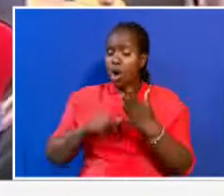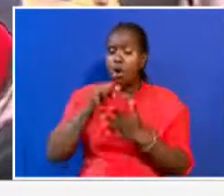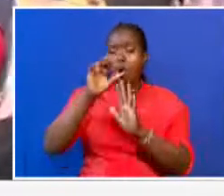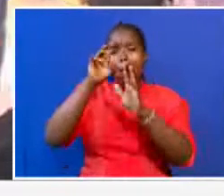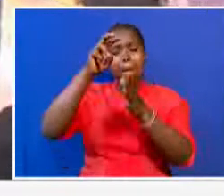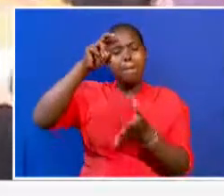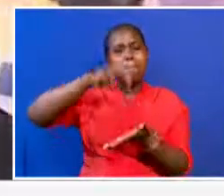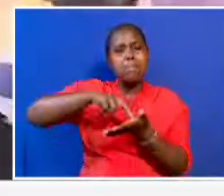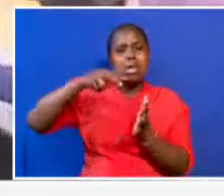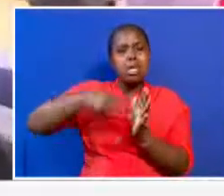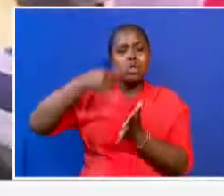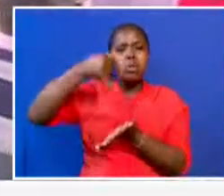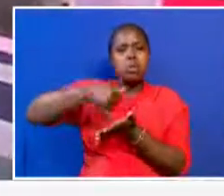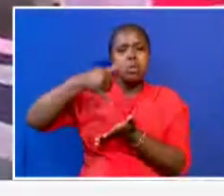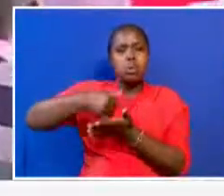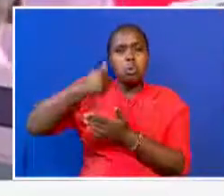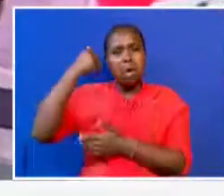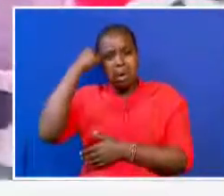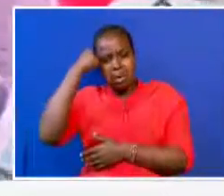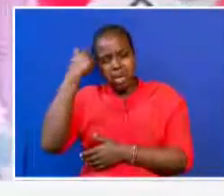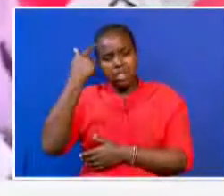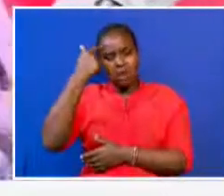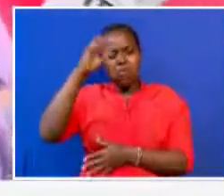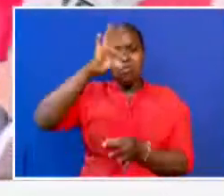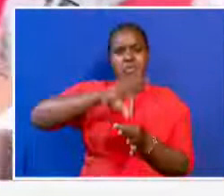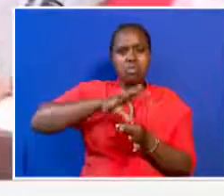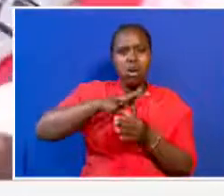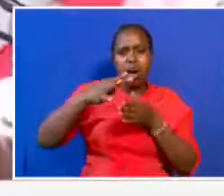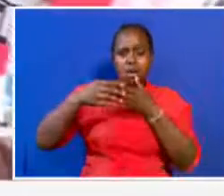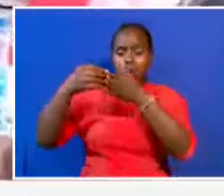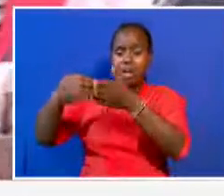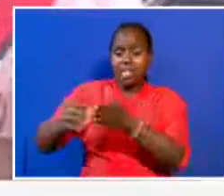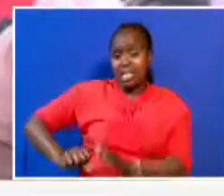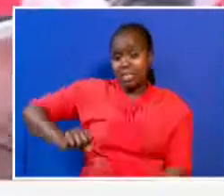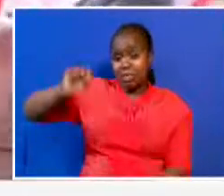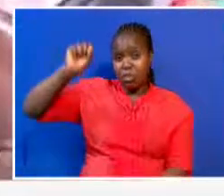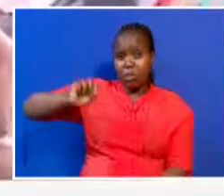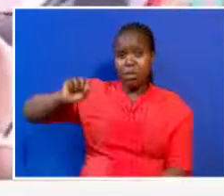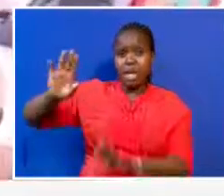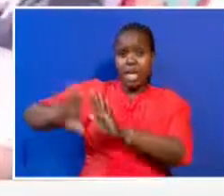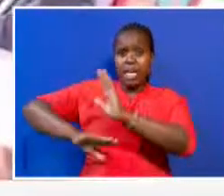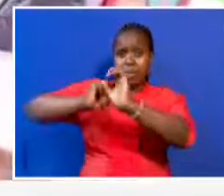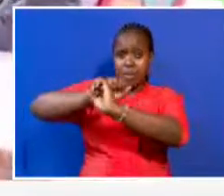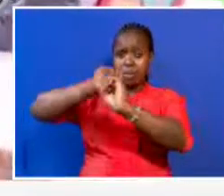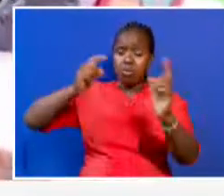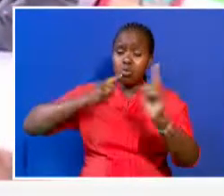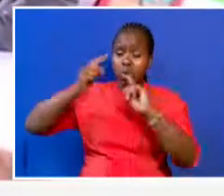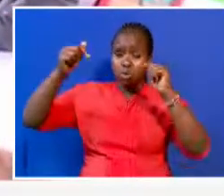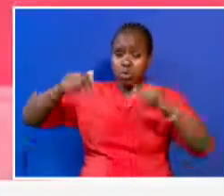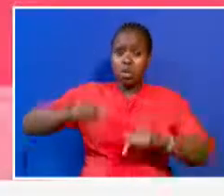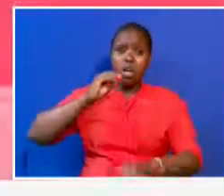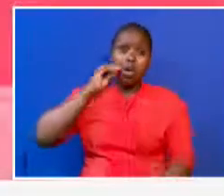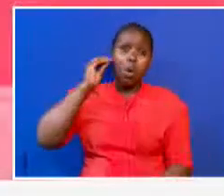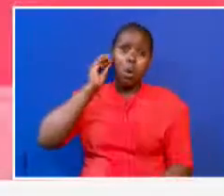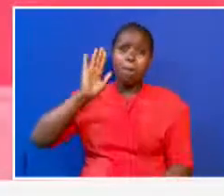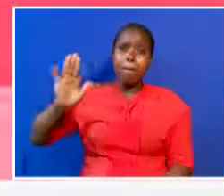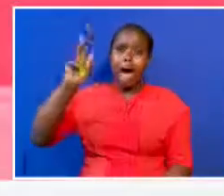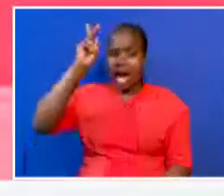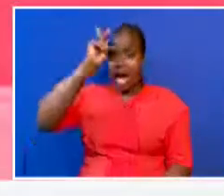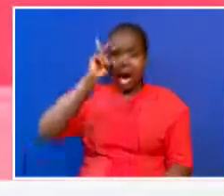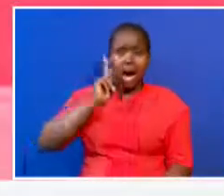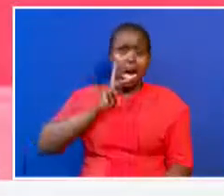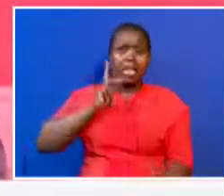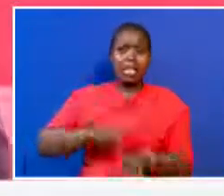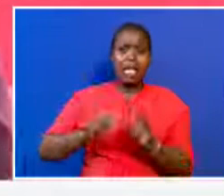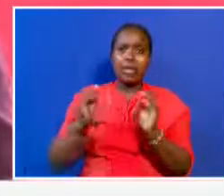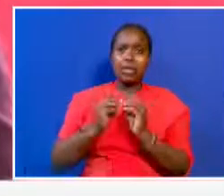maana kujumuisha suala la masomo katika uaniaji wa viti vya uongozi wa kisiasa. Naibu wa rais aliyasema haya hii leo nyumbani kwake Karen